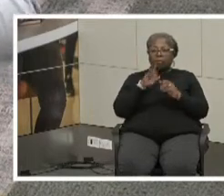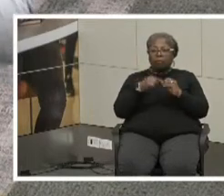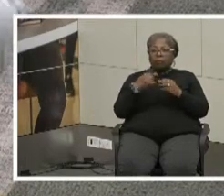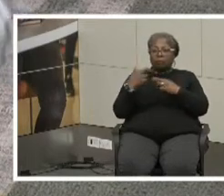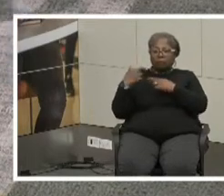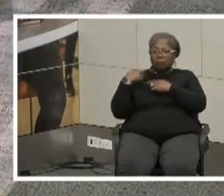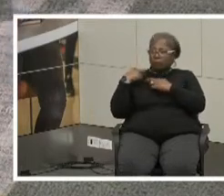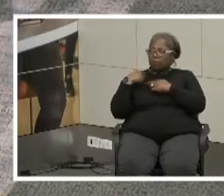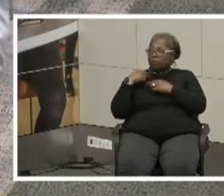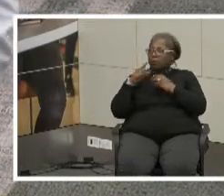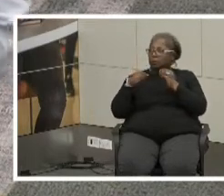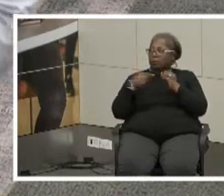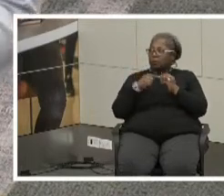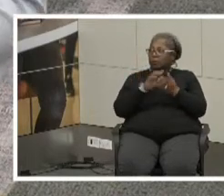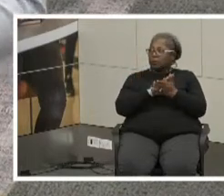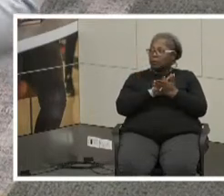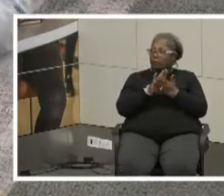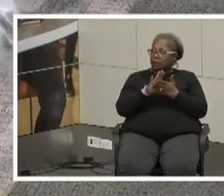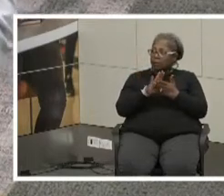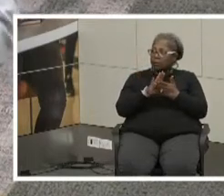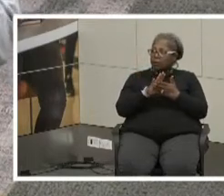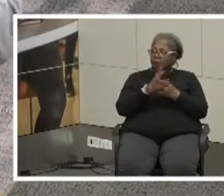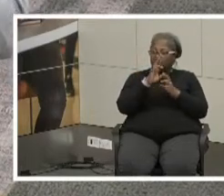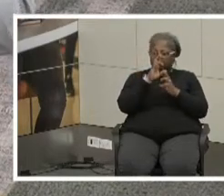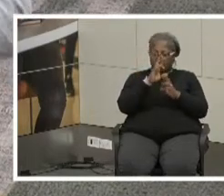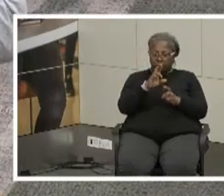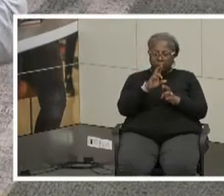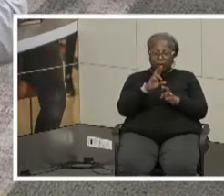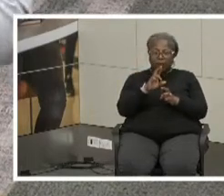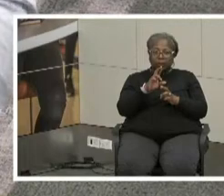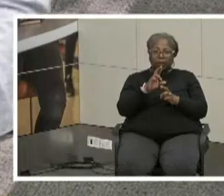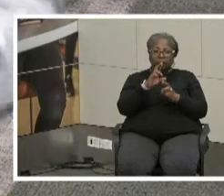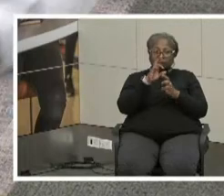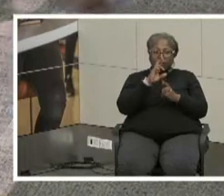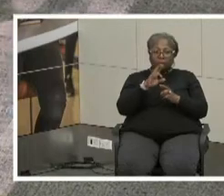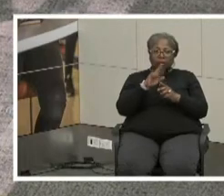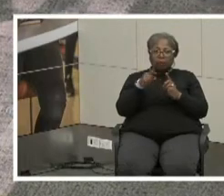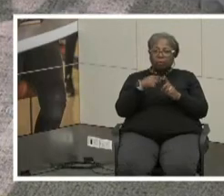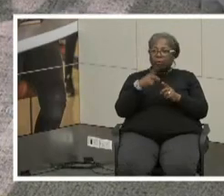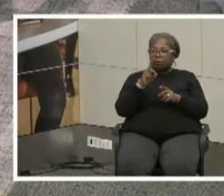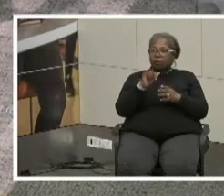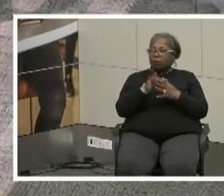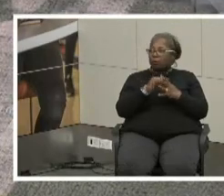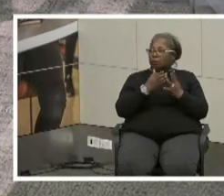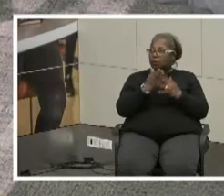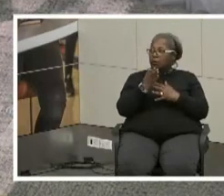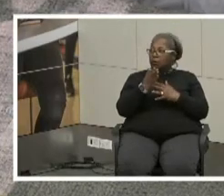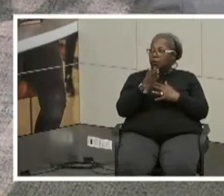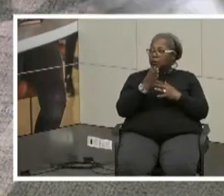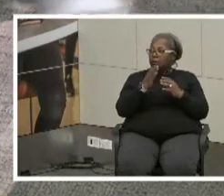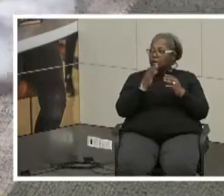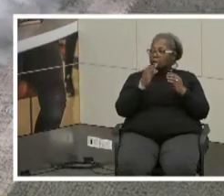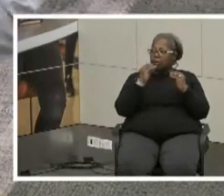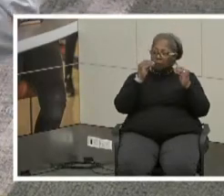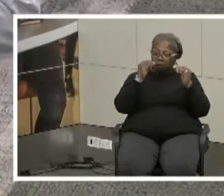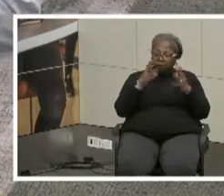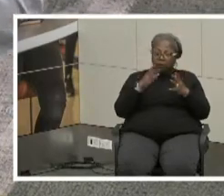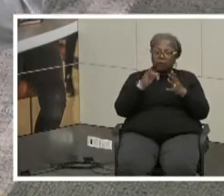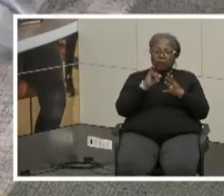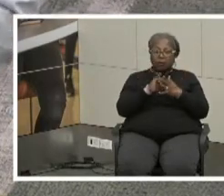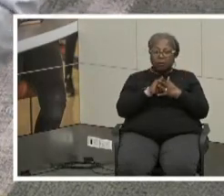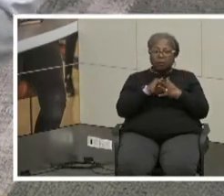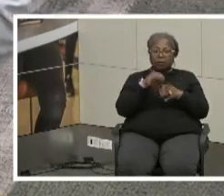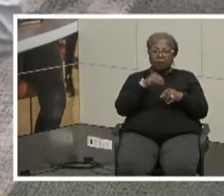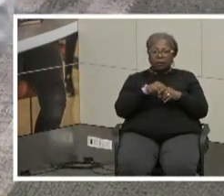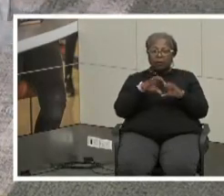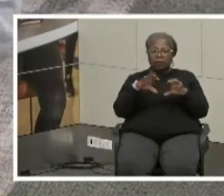responsibility about kindness about respect respect and we do that through the through the instructor that's